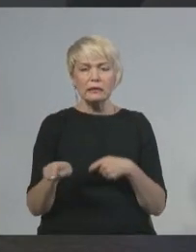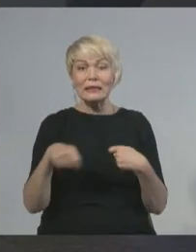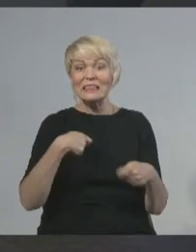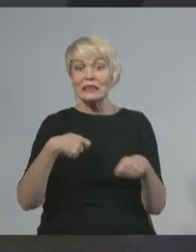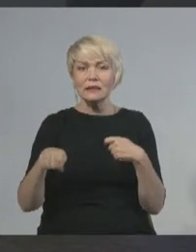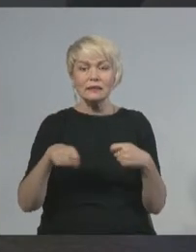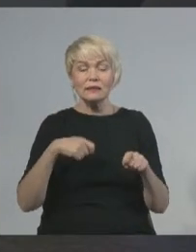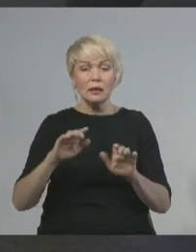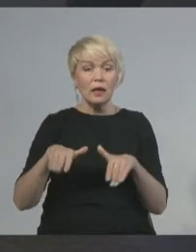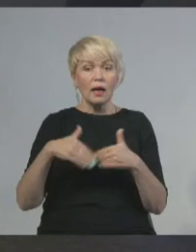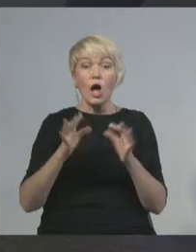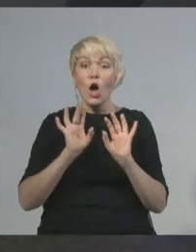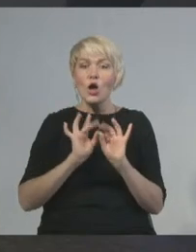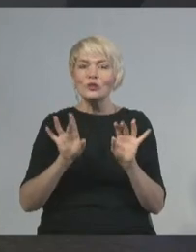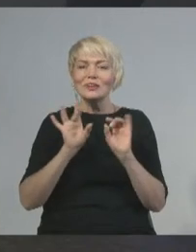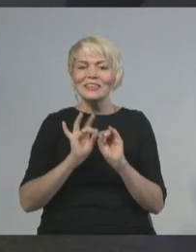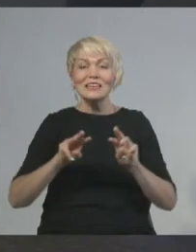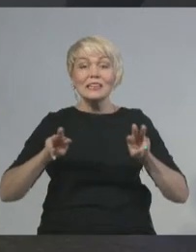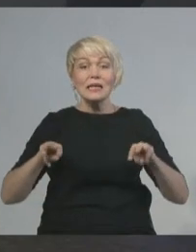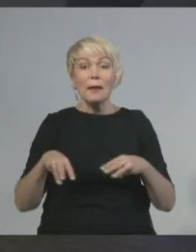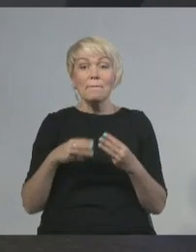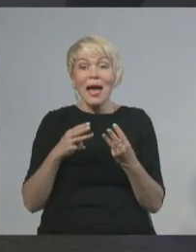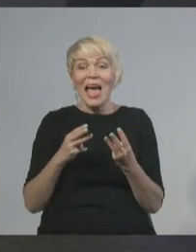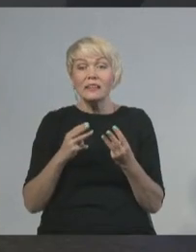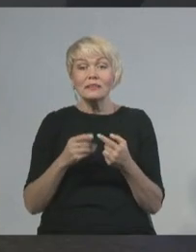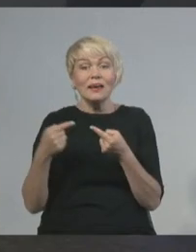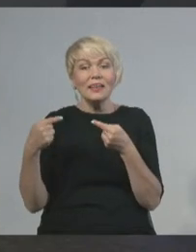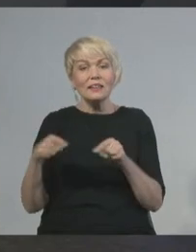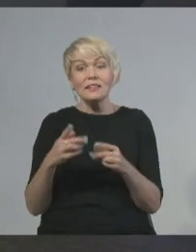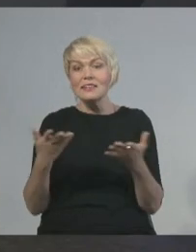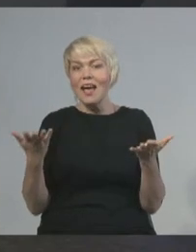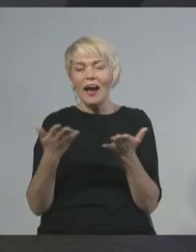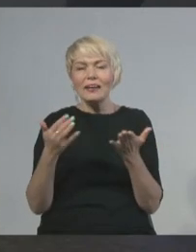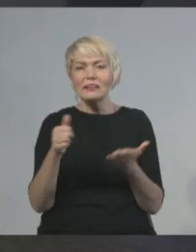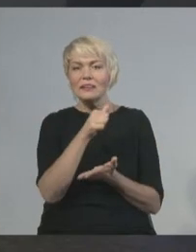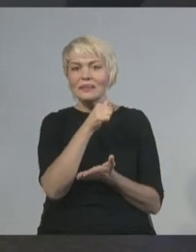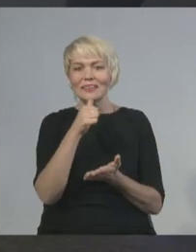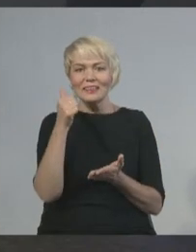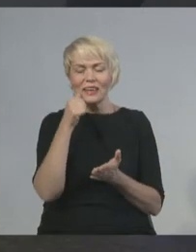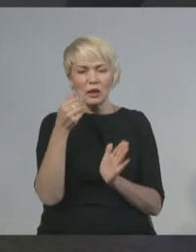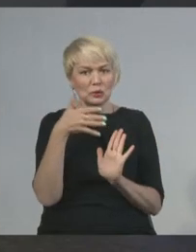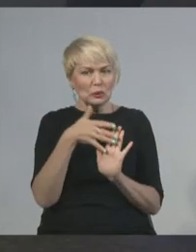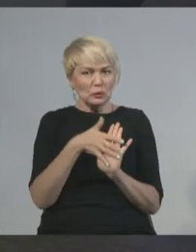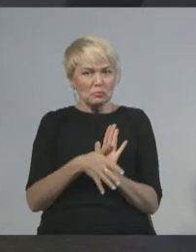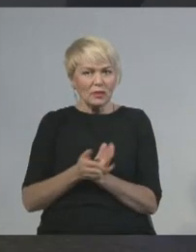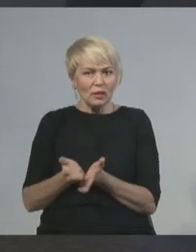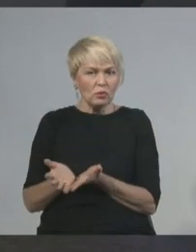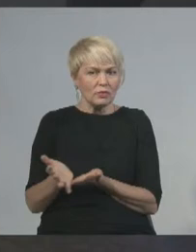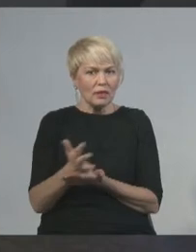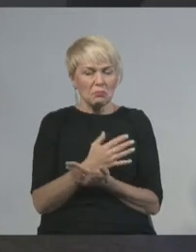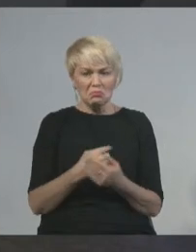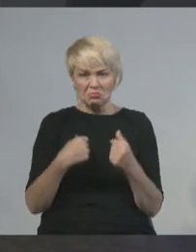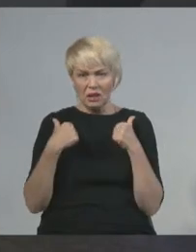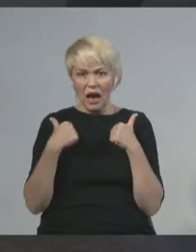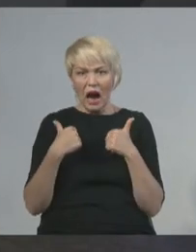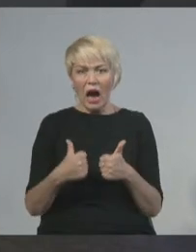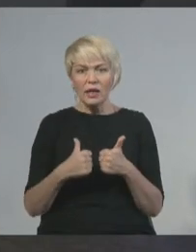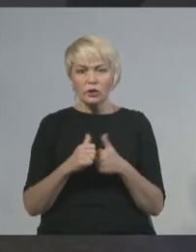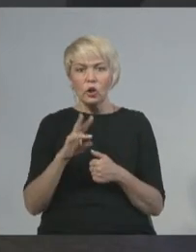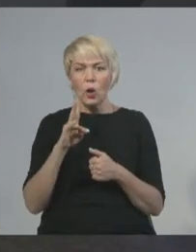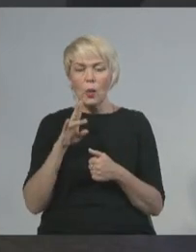well tell us to us please how for other media how did you do it clearly that you have